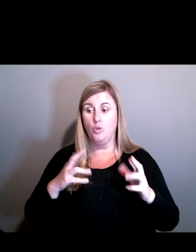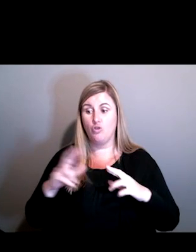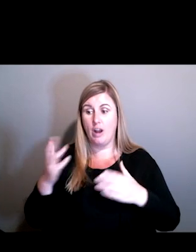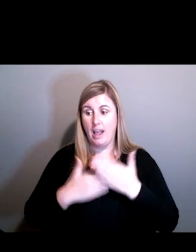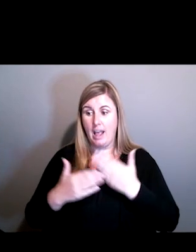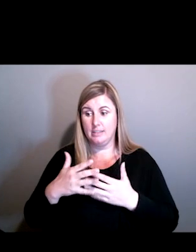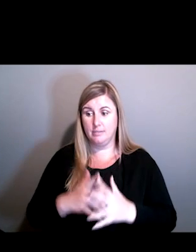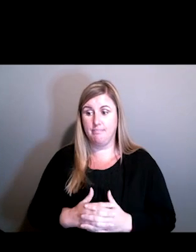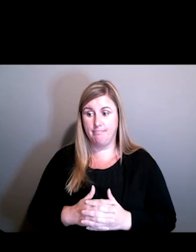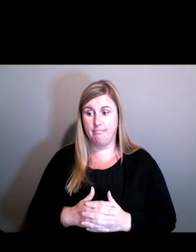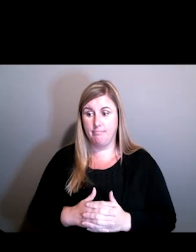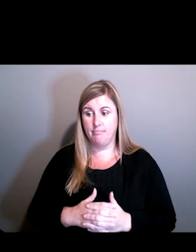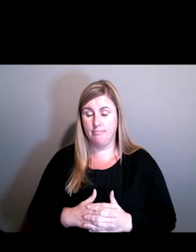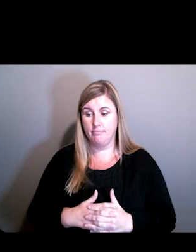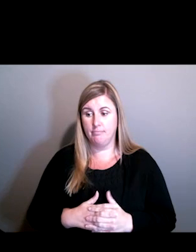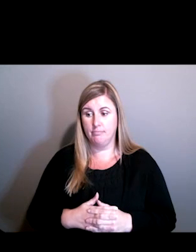Woo! Ready, hands.